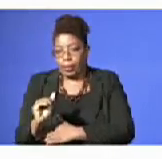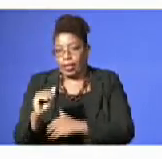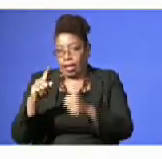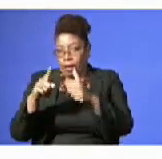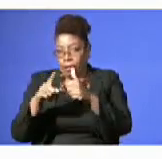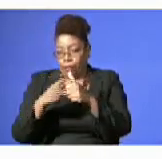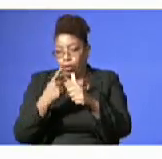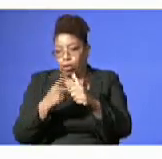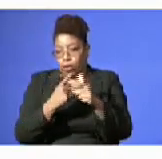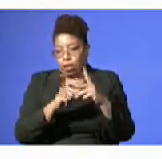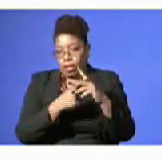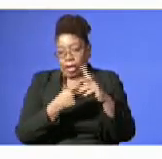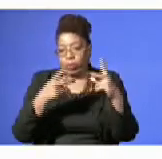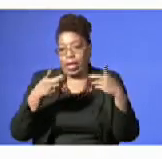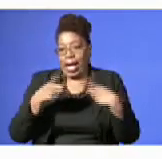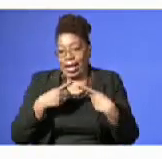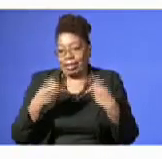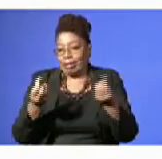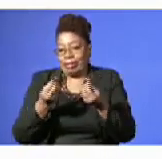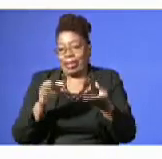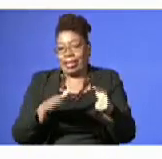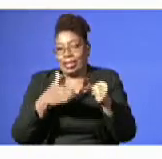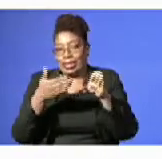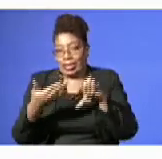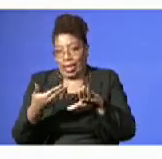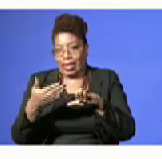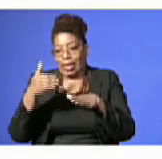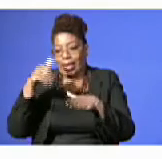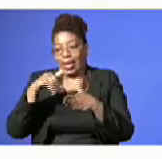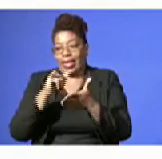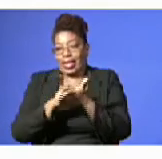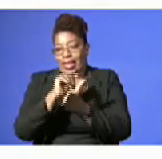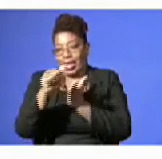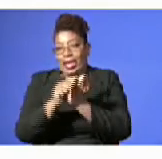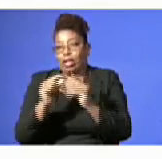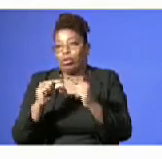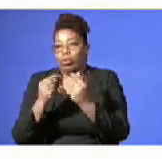first wave, we had no deaths in that age group.